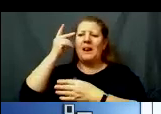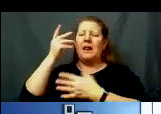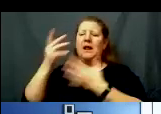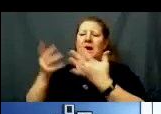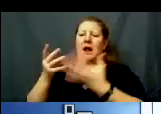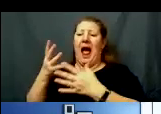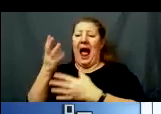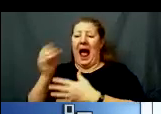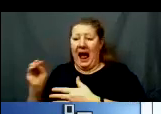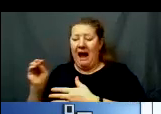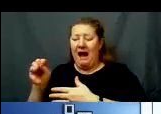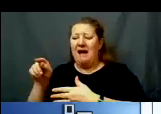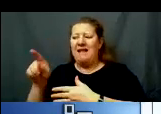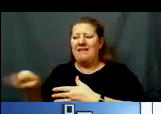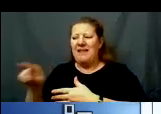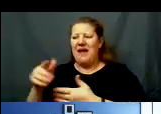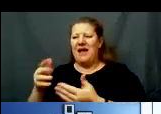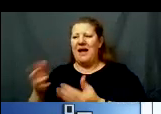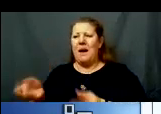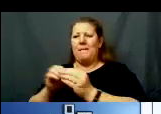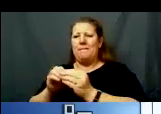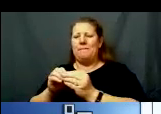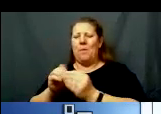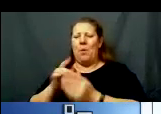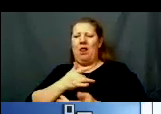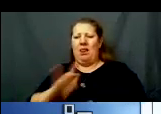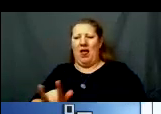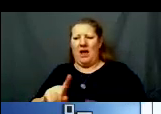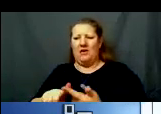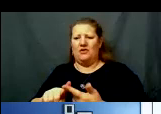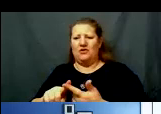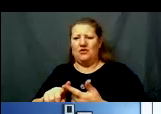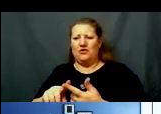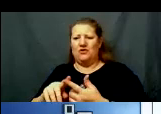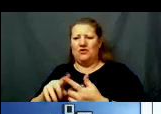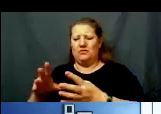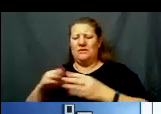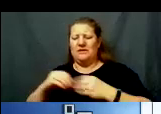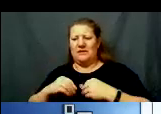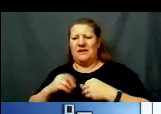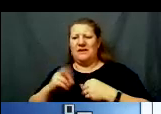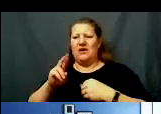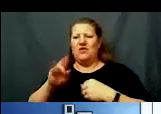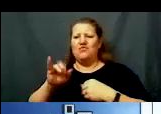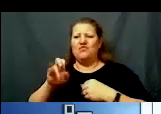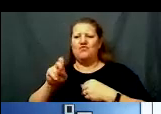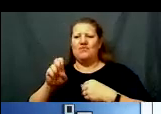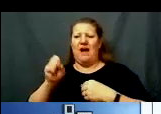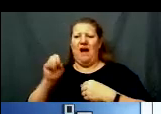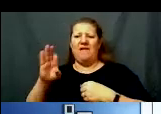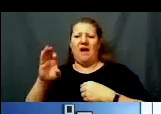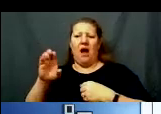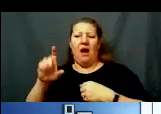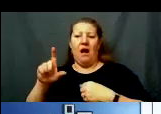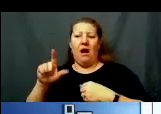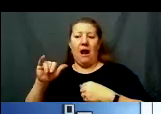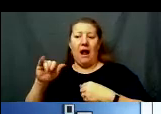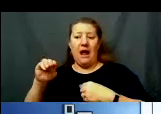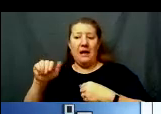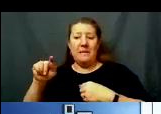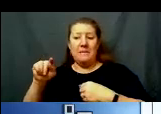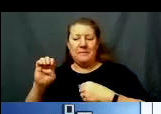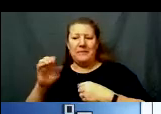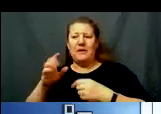more likely to face disproportionate environmental risks and climate threats. We're also interested in the responses,